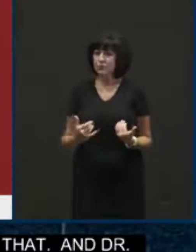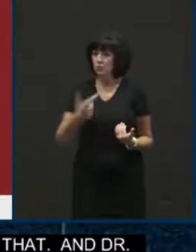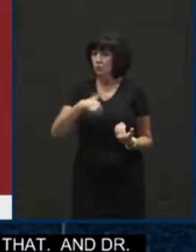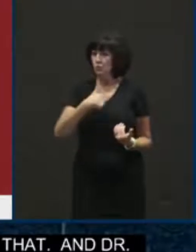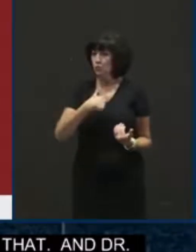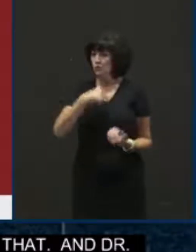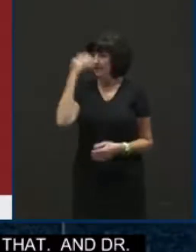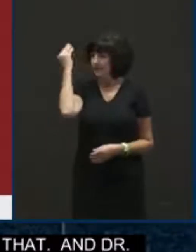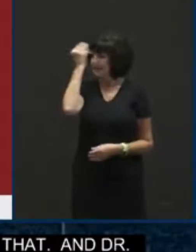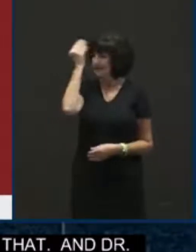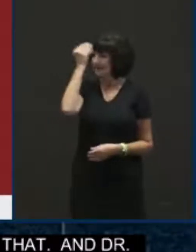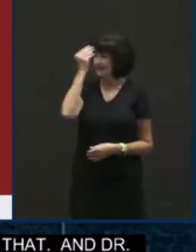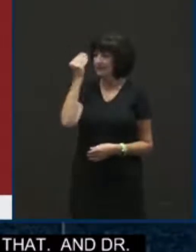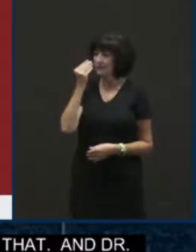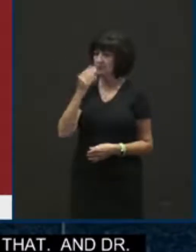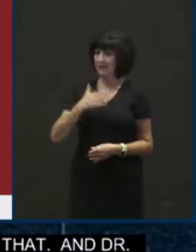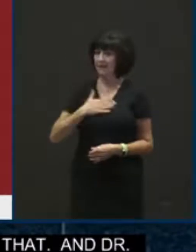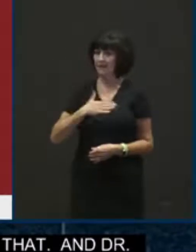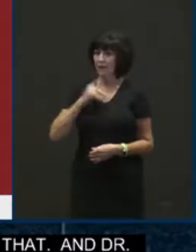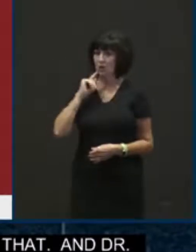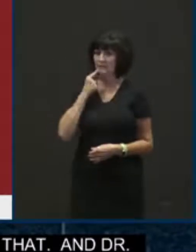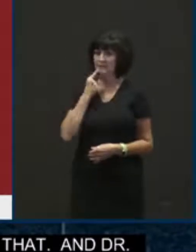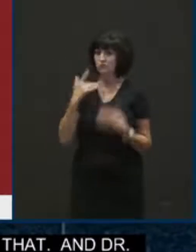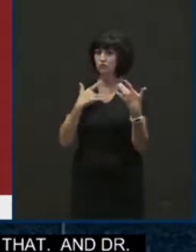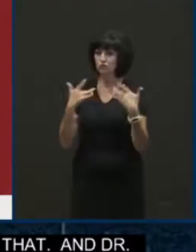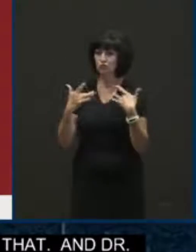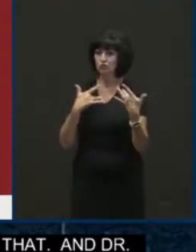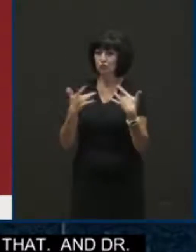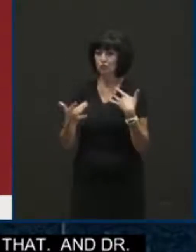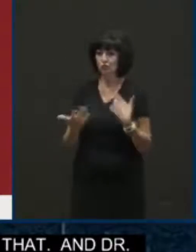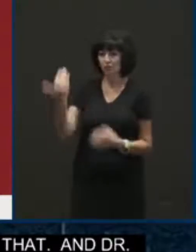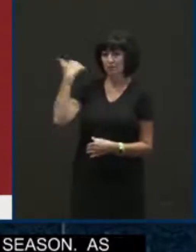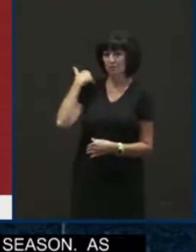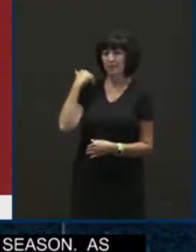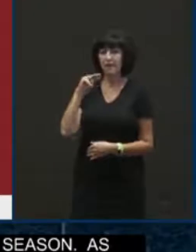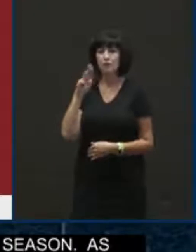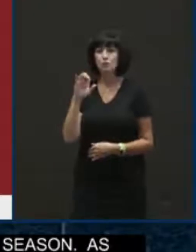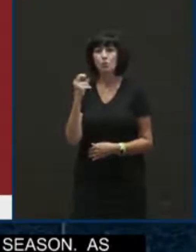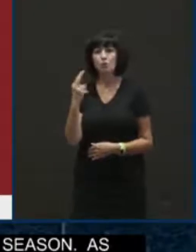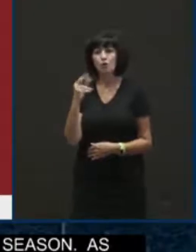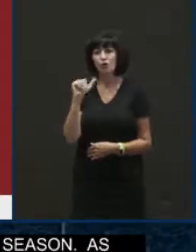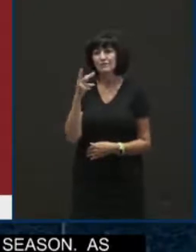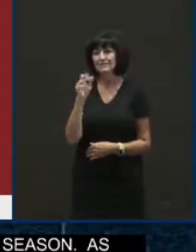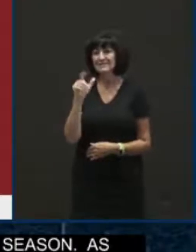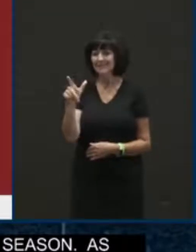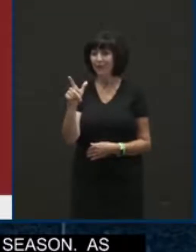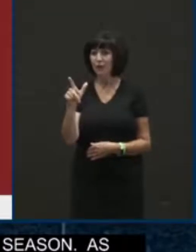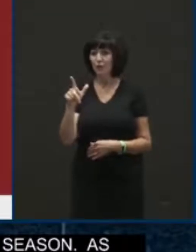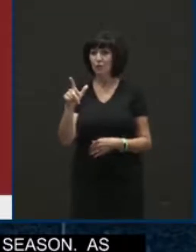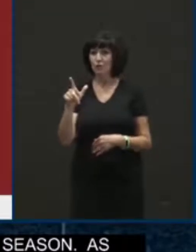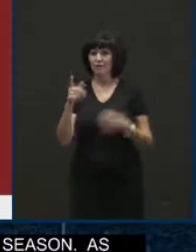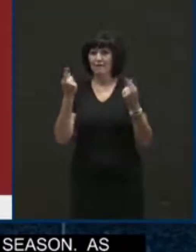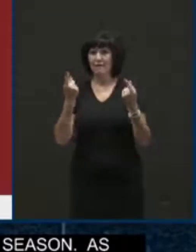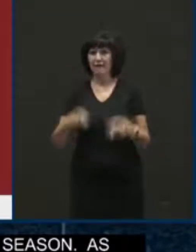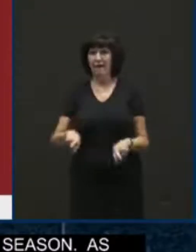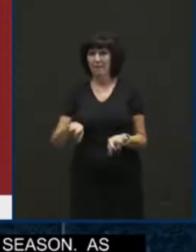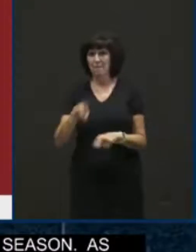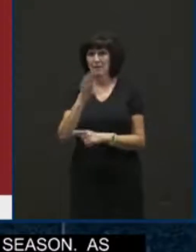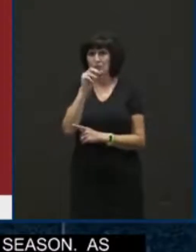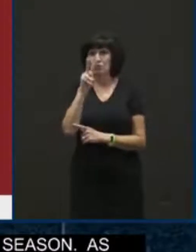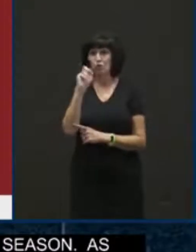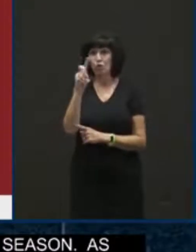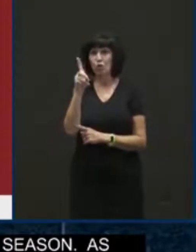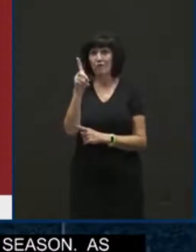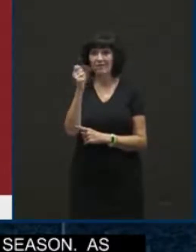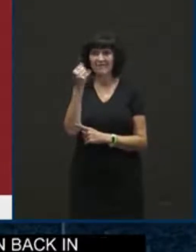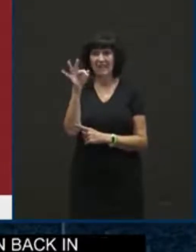our initial really serious concern back in March and April when the COVID-19 pandemic first hit here in Delaware